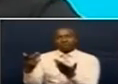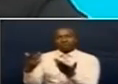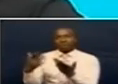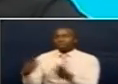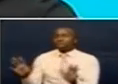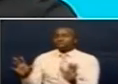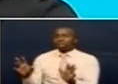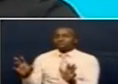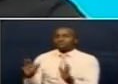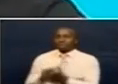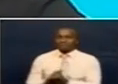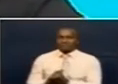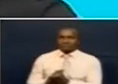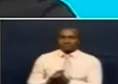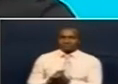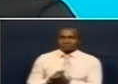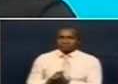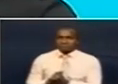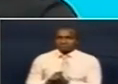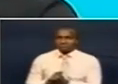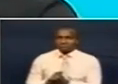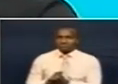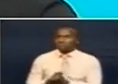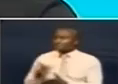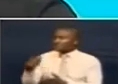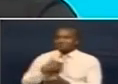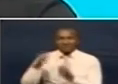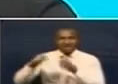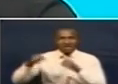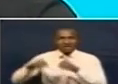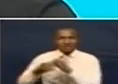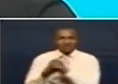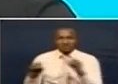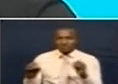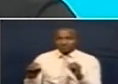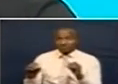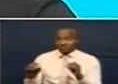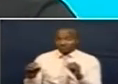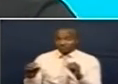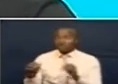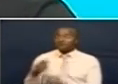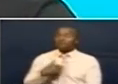phrase reluctantly, you become a misfit. I disagree with that. And what I want